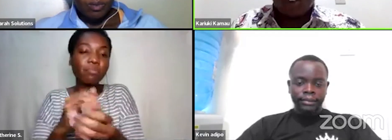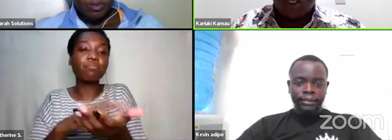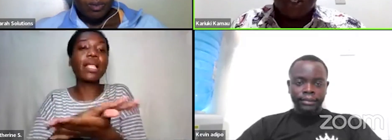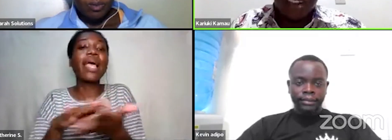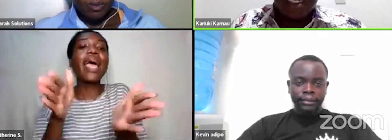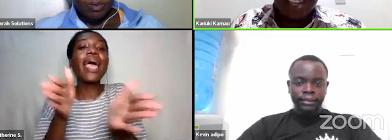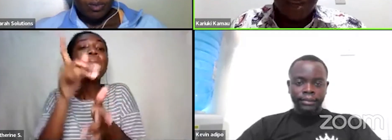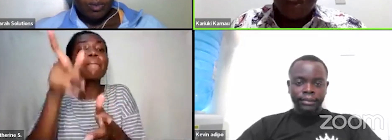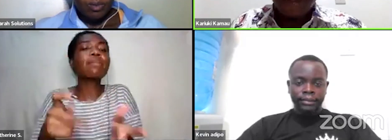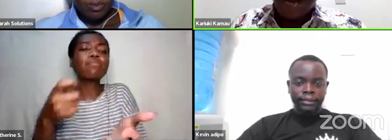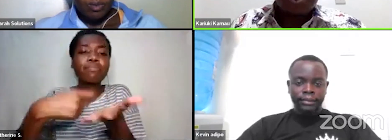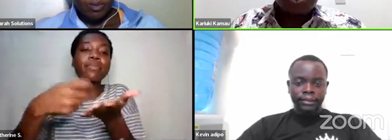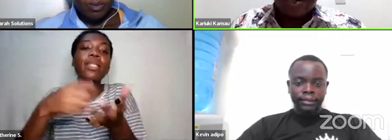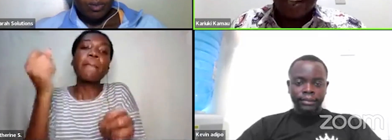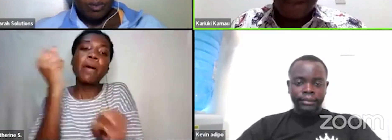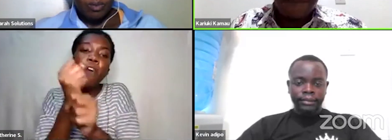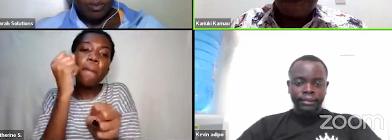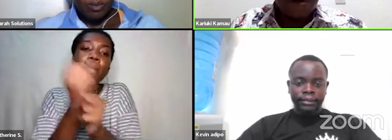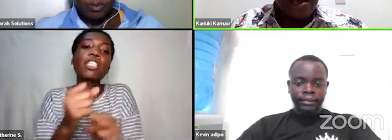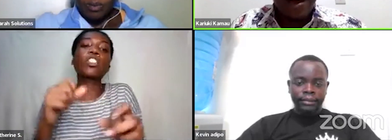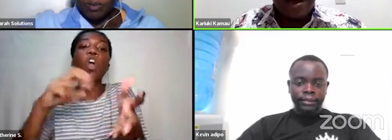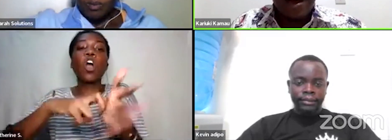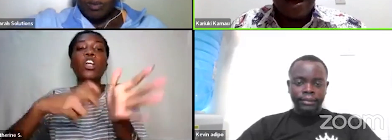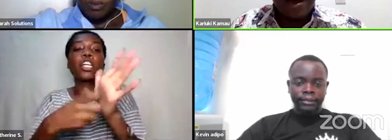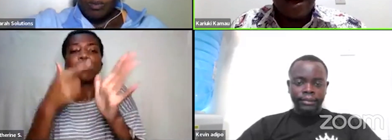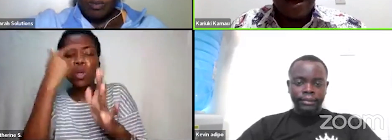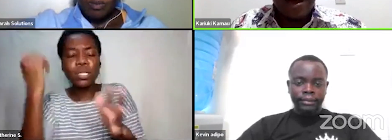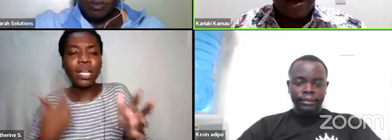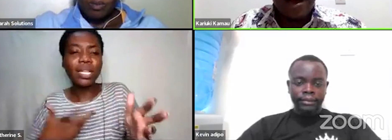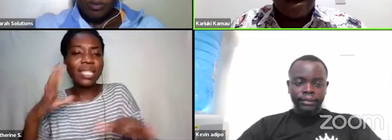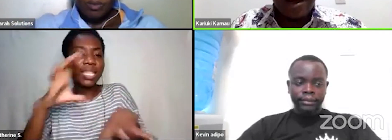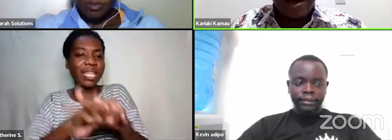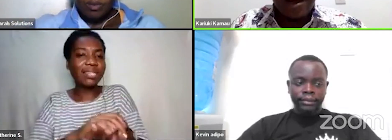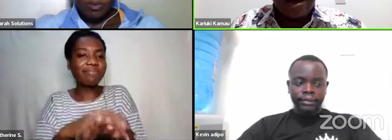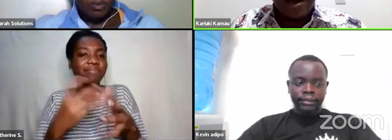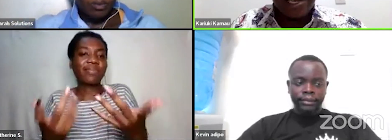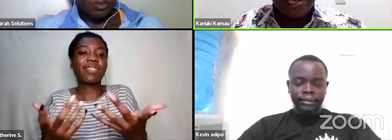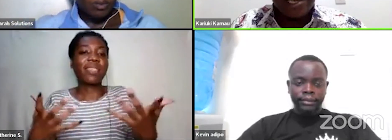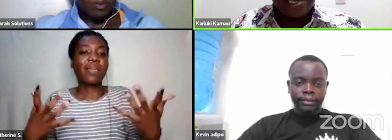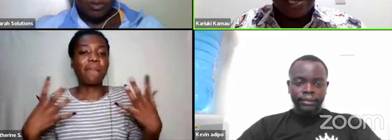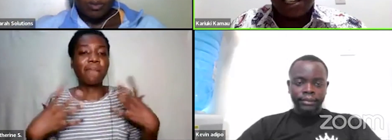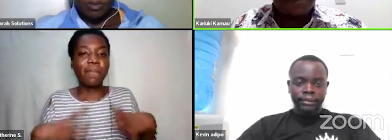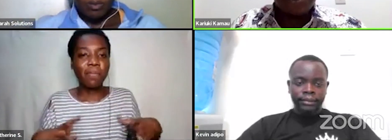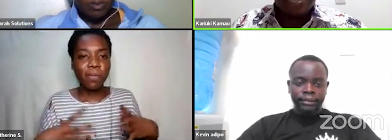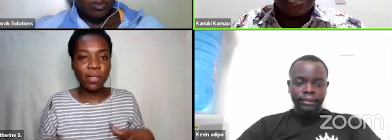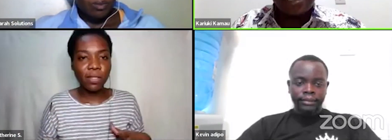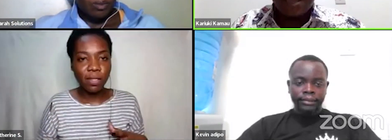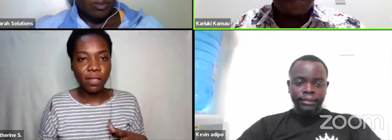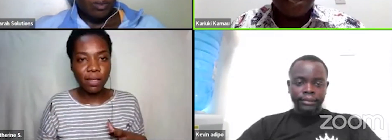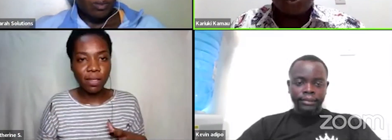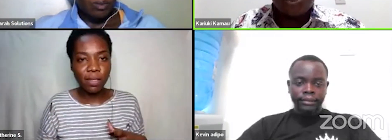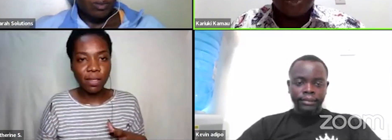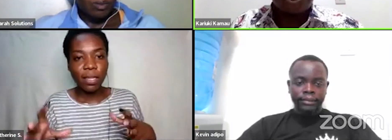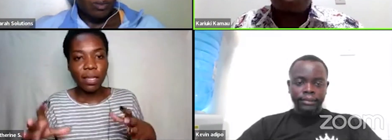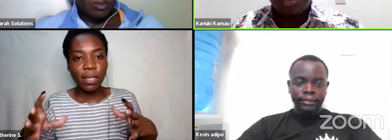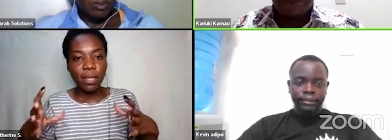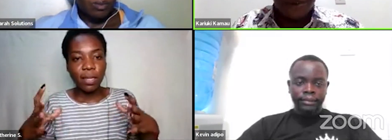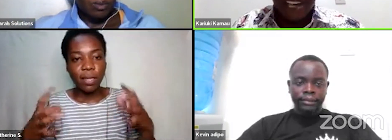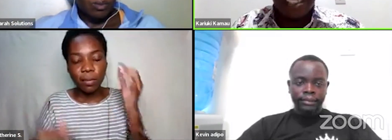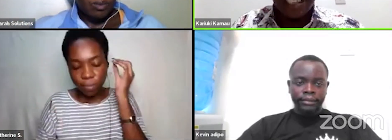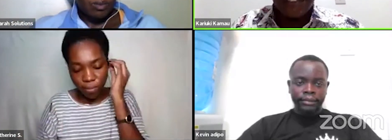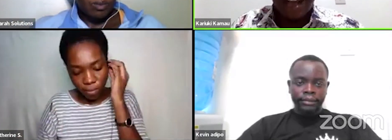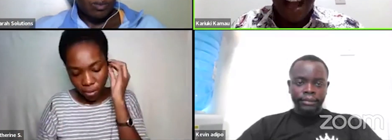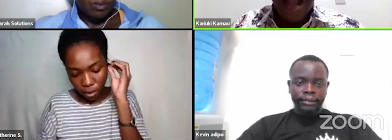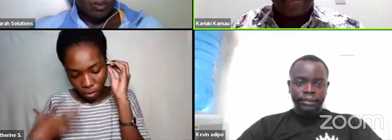performance contract. We have come to an era people who are still in people's enterprise without